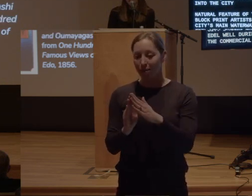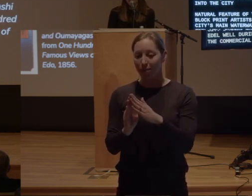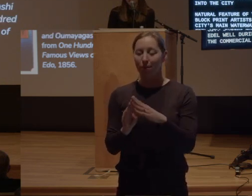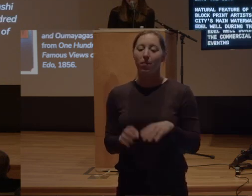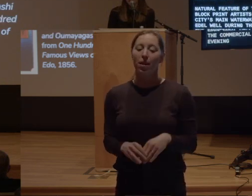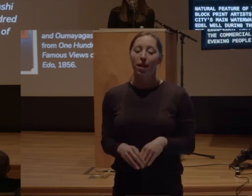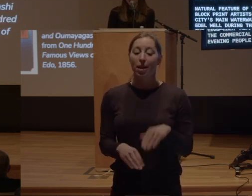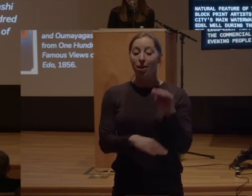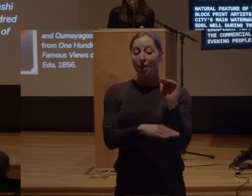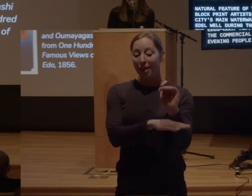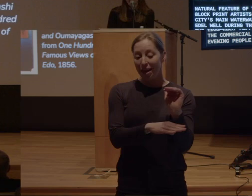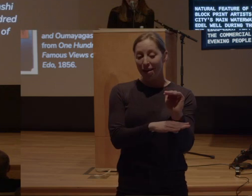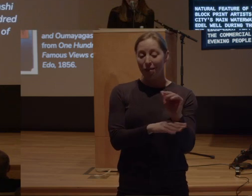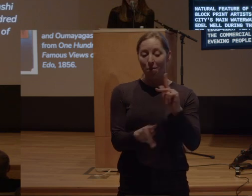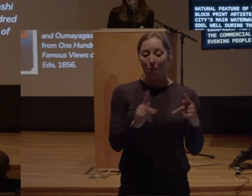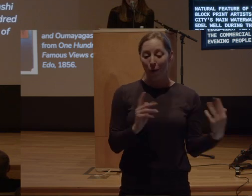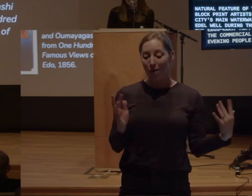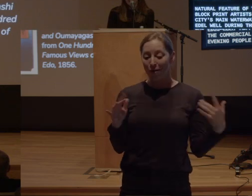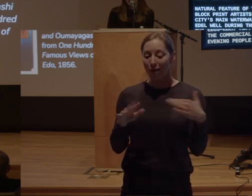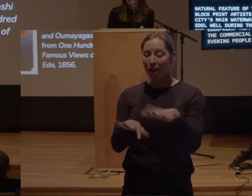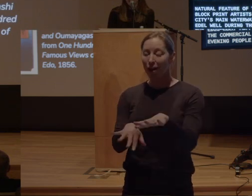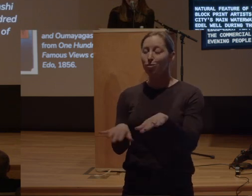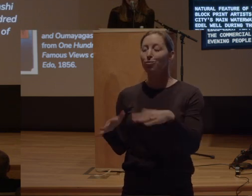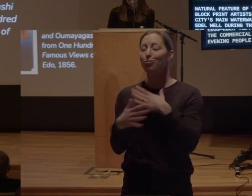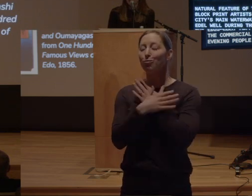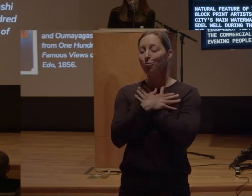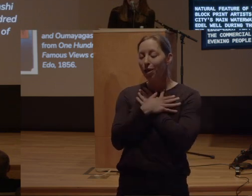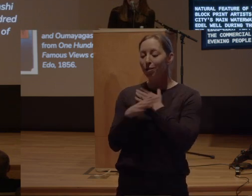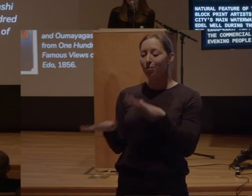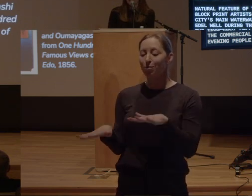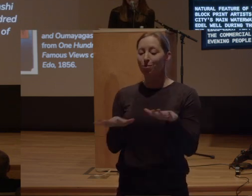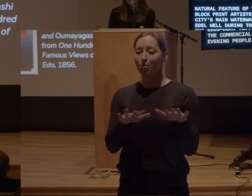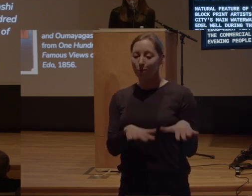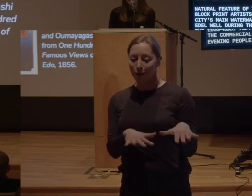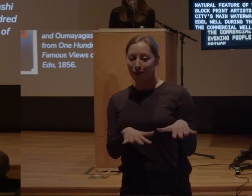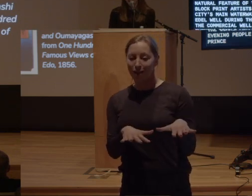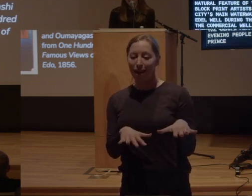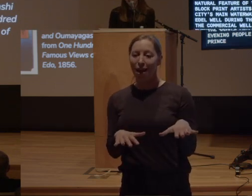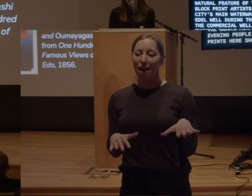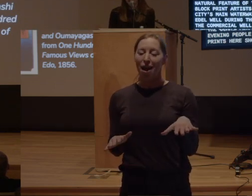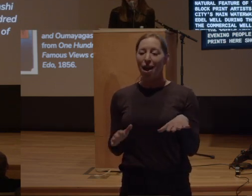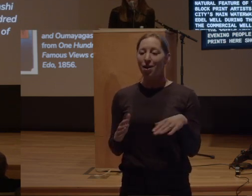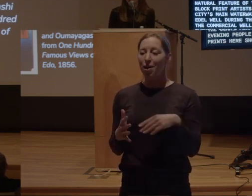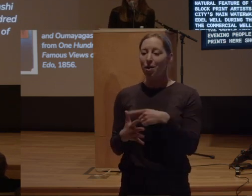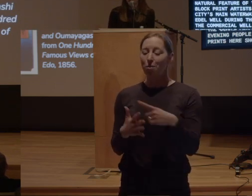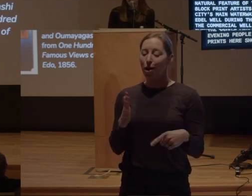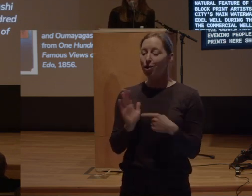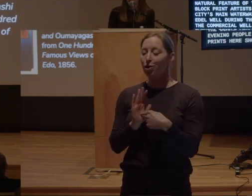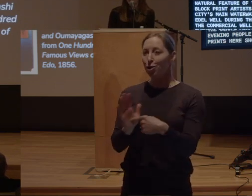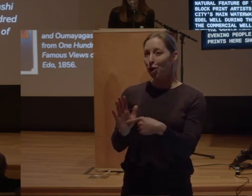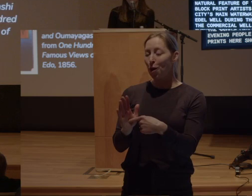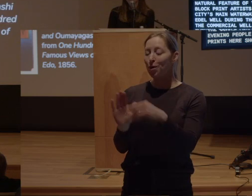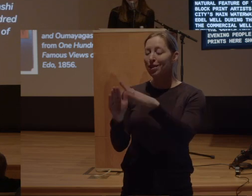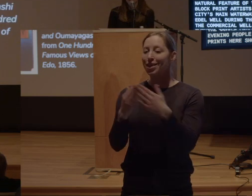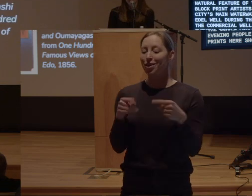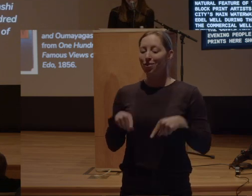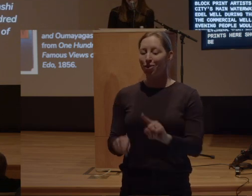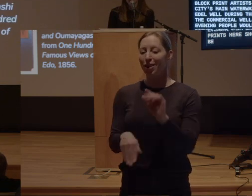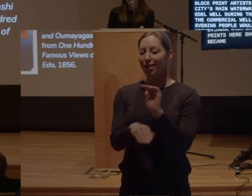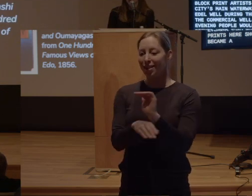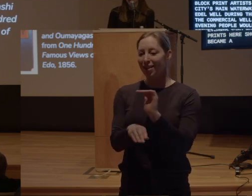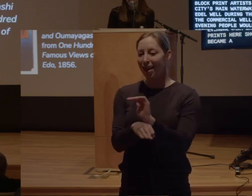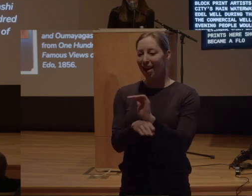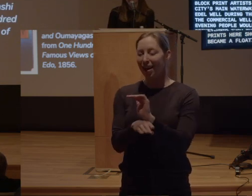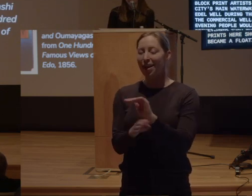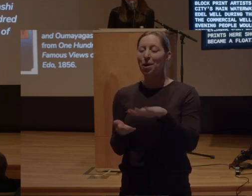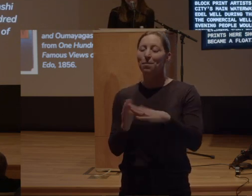evening, people would go there to relax. And these prints here show the city at nighttime when it became a floating